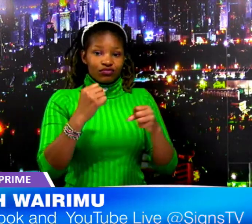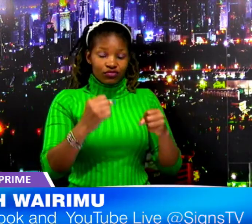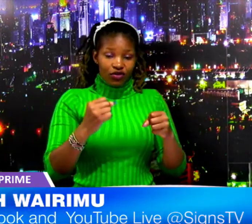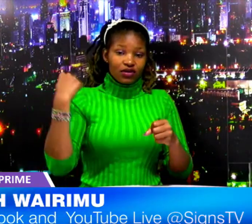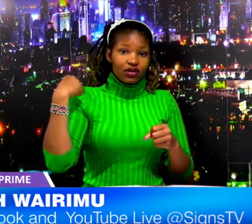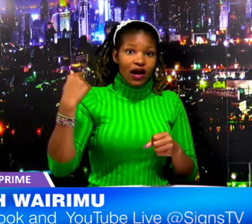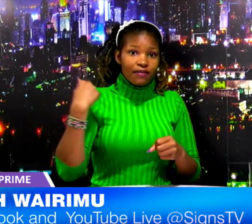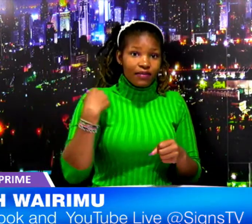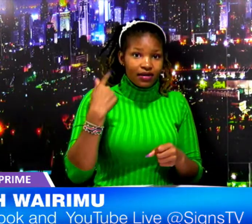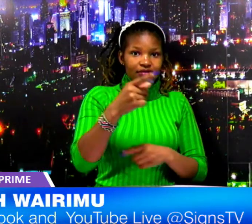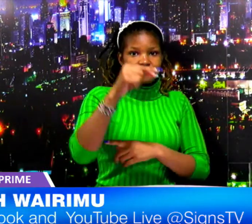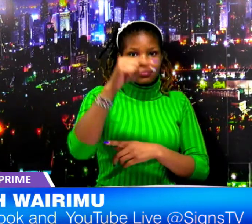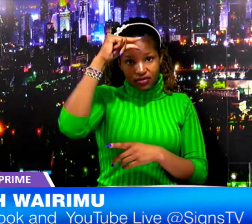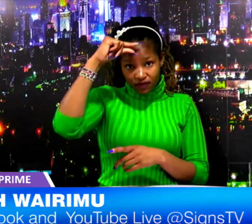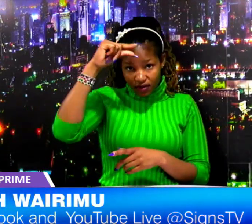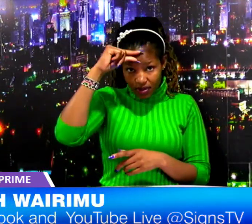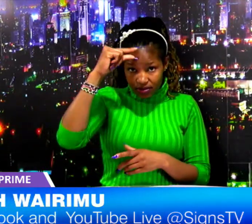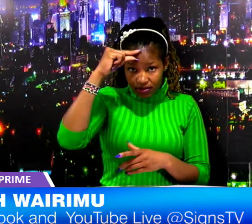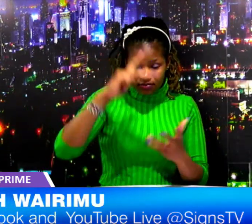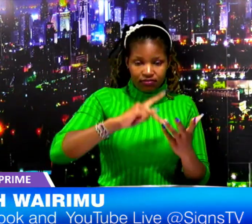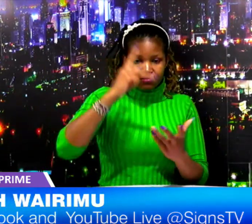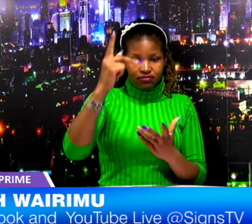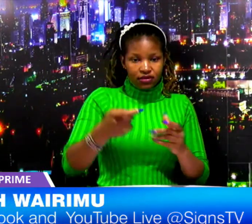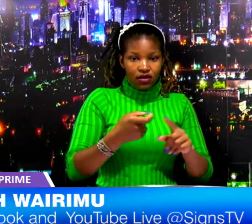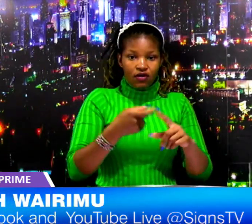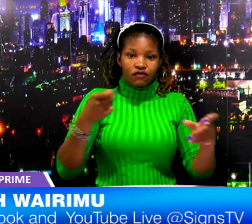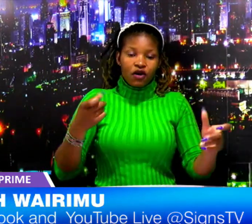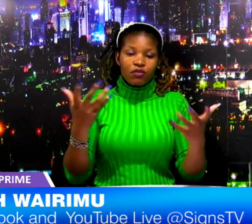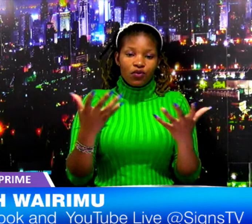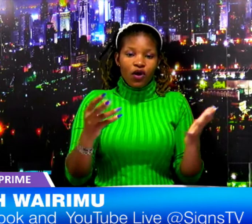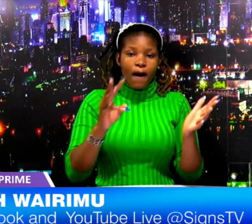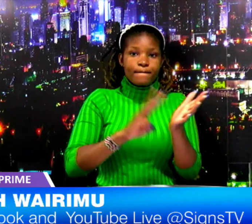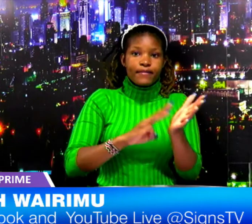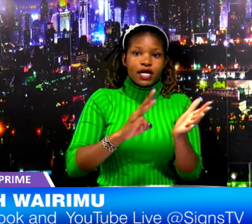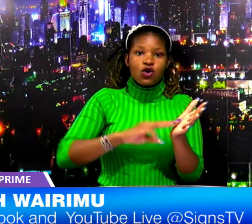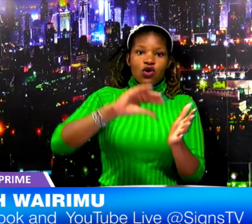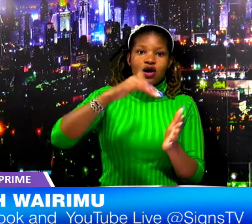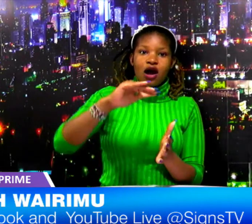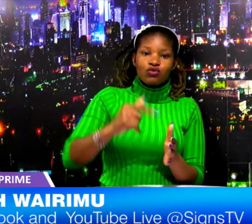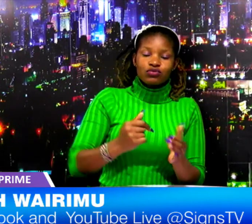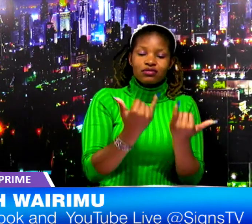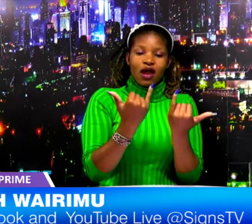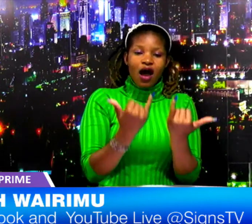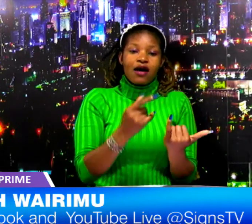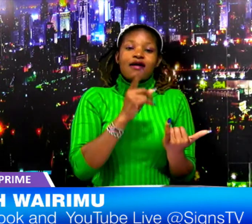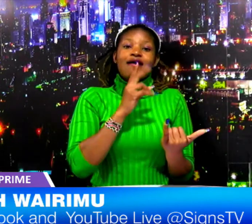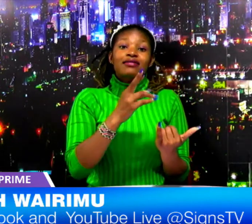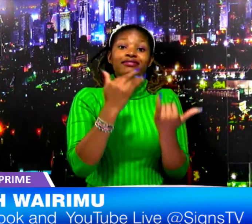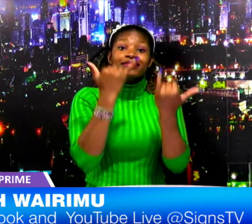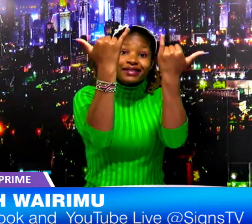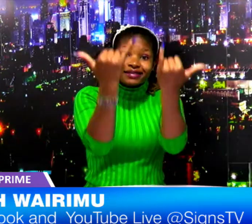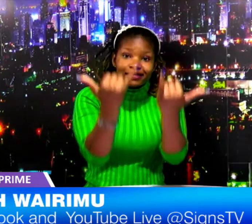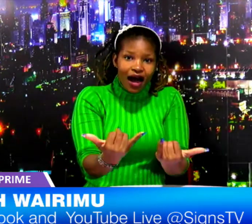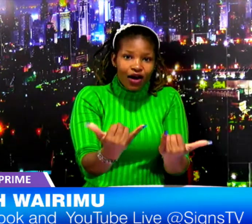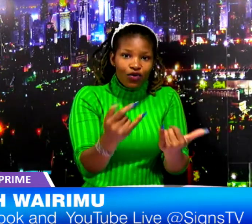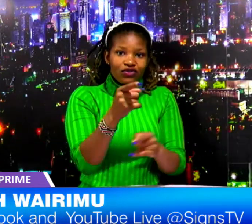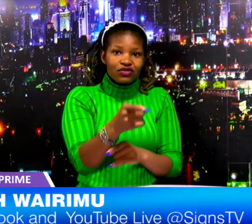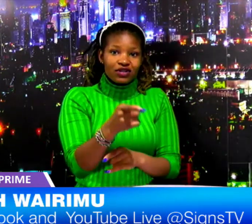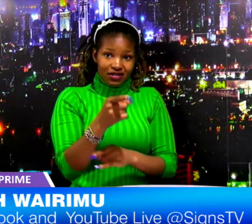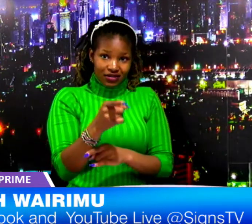After several years of stagnation, a number of government projects in Migori